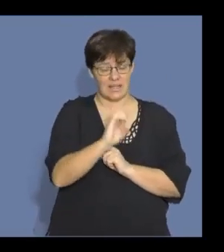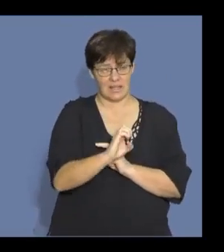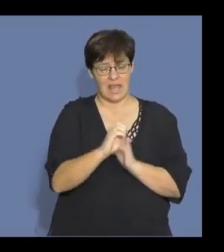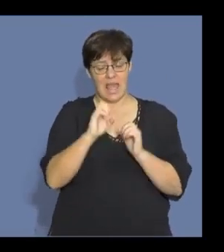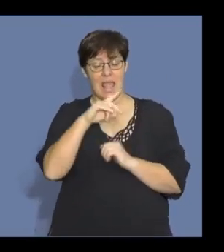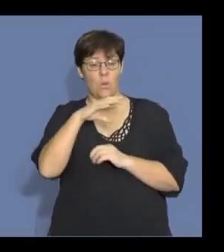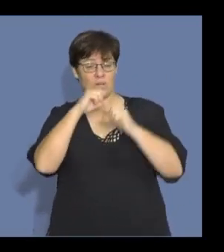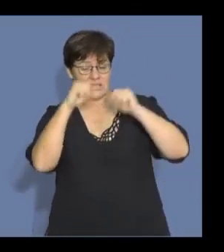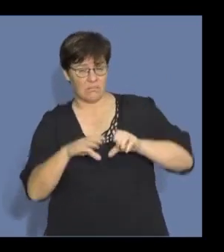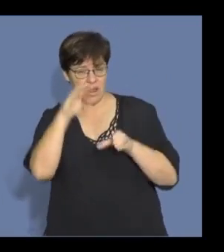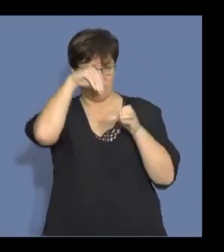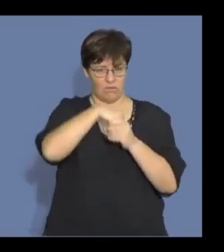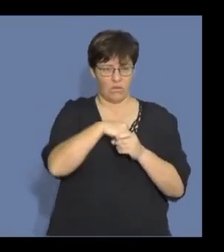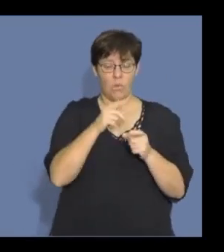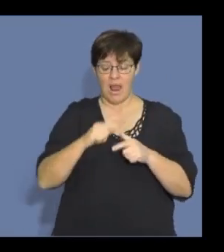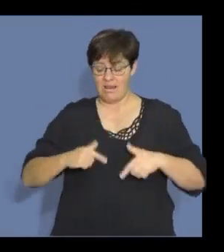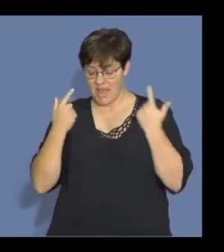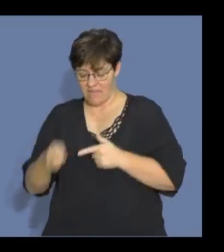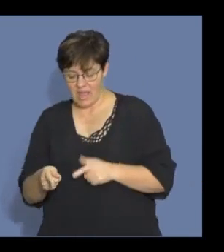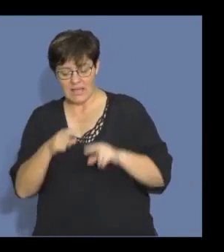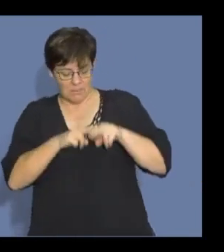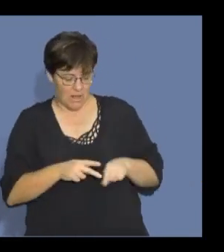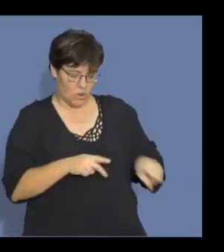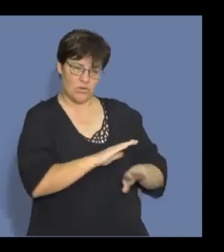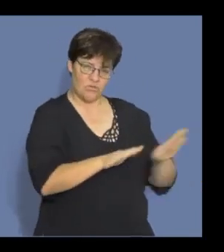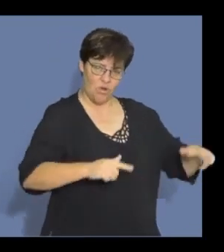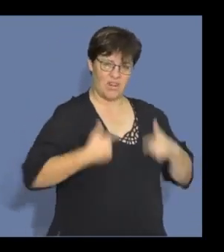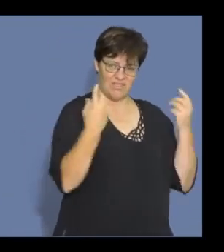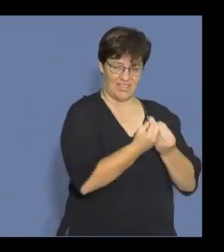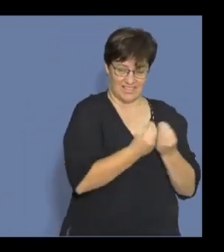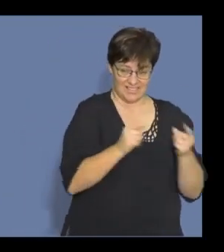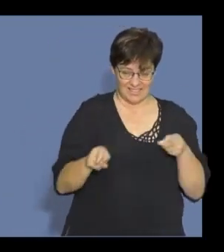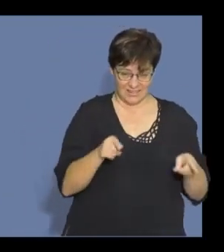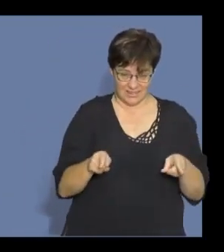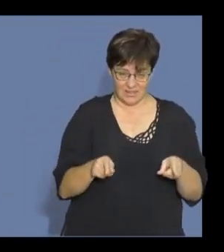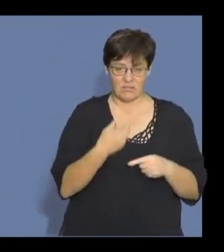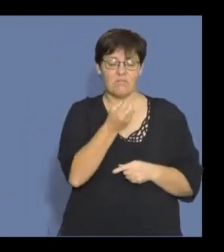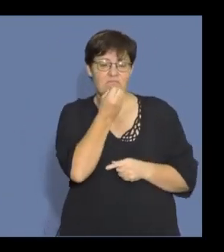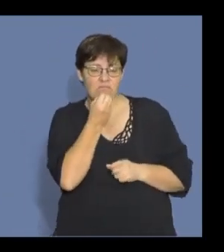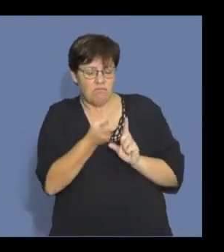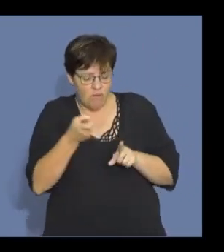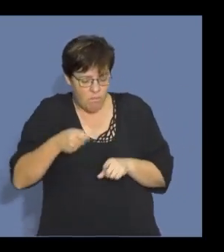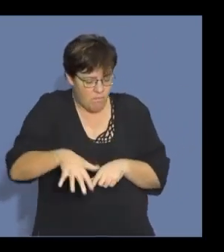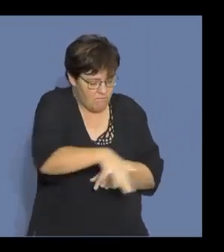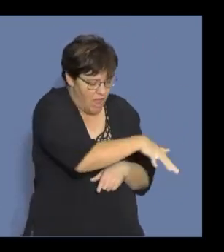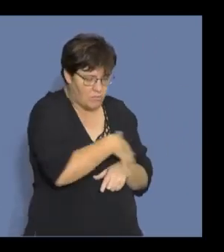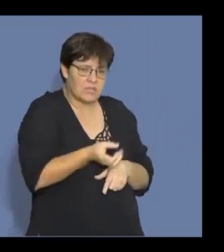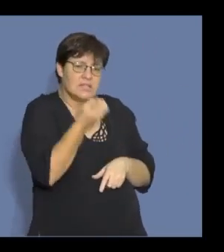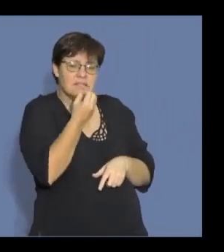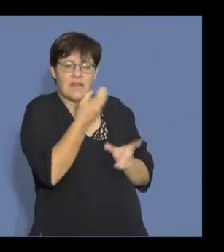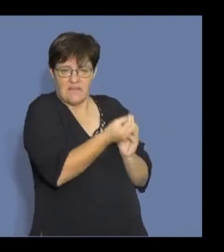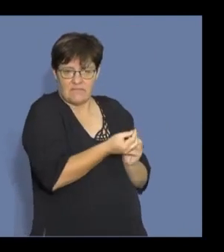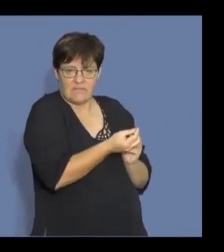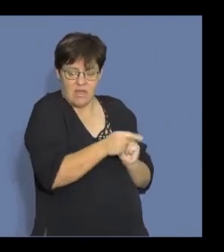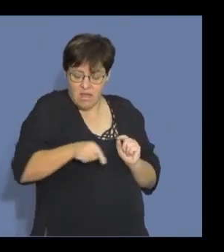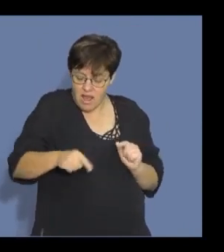that depend on the abiotic components. Here we look at nutrients being obtained from the environment and are used by